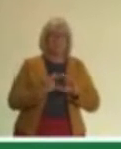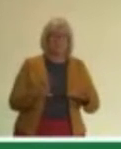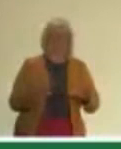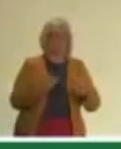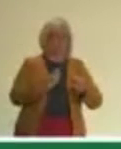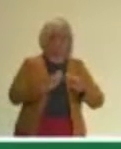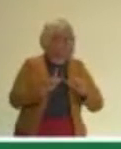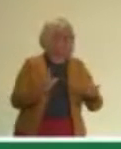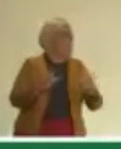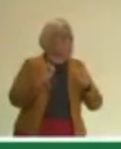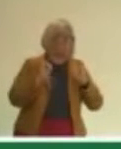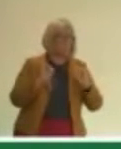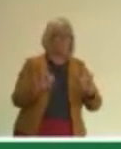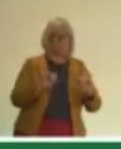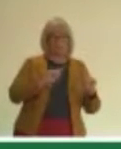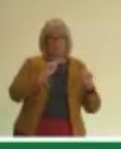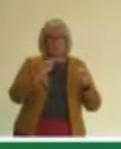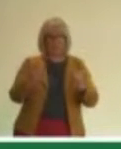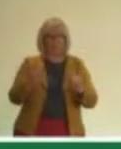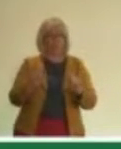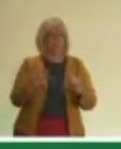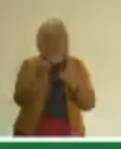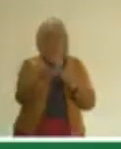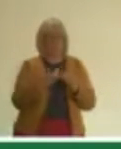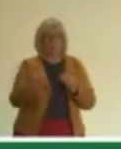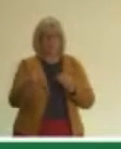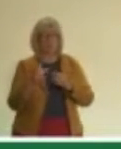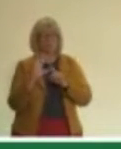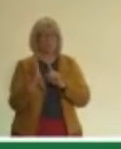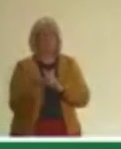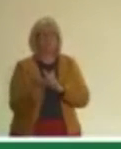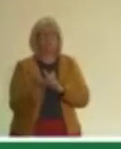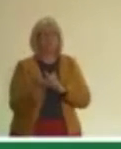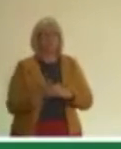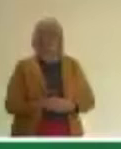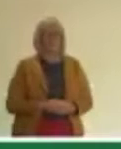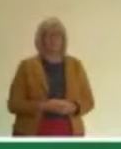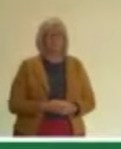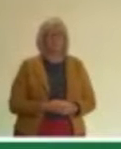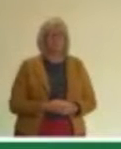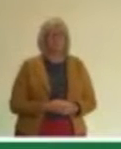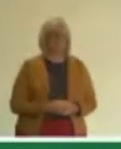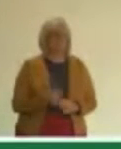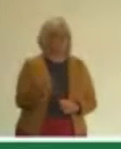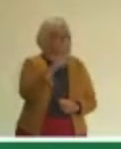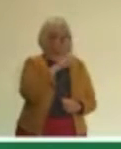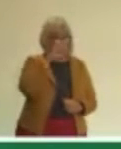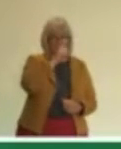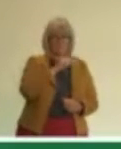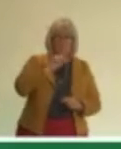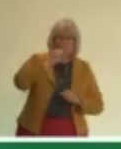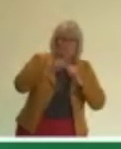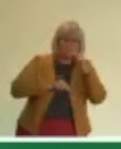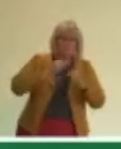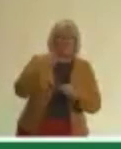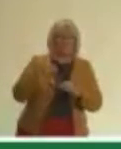become more demonising towards marginalised communities, and that has become more normalised. Remember, while targeting and scapegoating starts